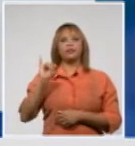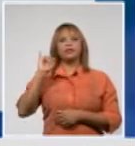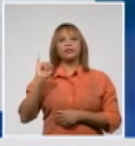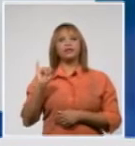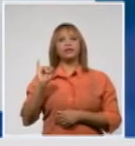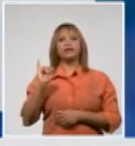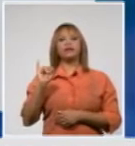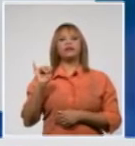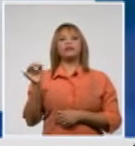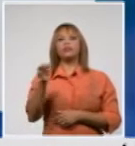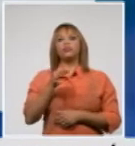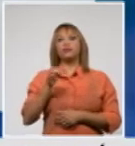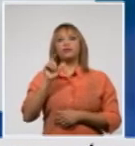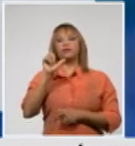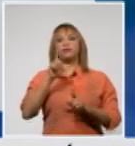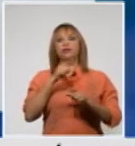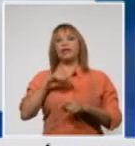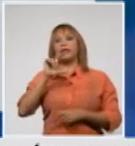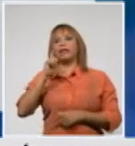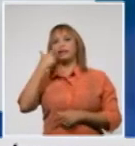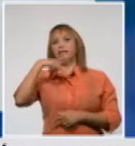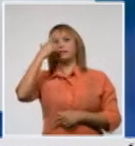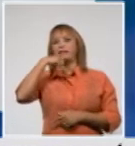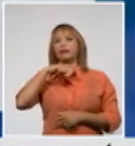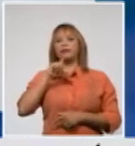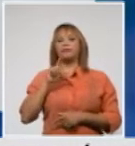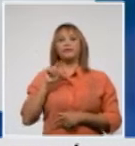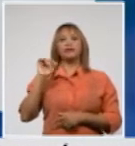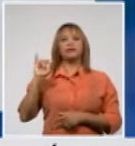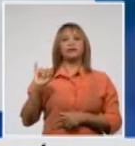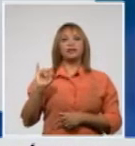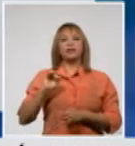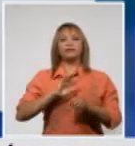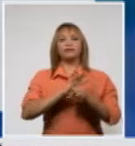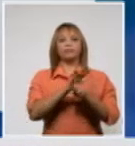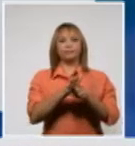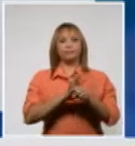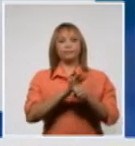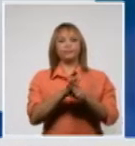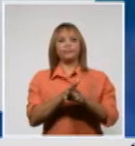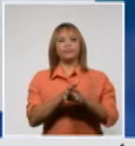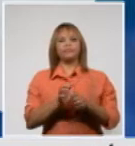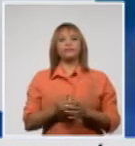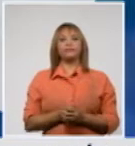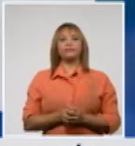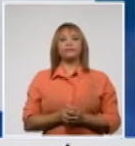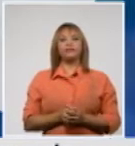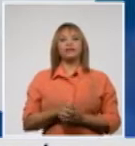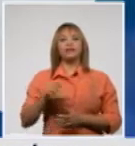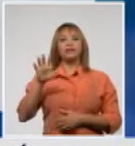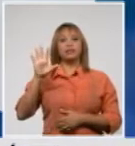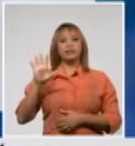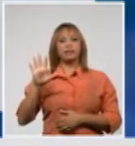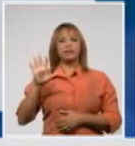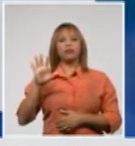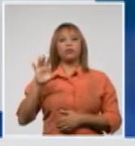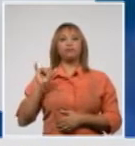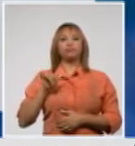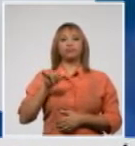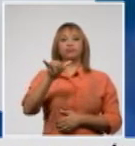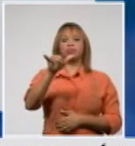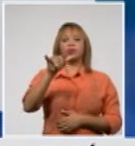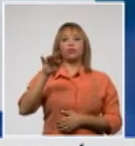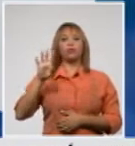each, Boyeros 5, Plaza 4, 3 each from